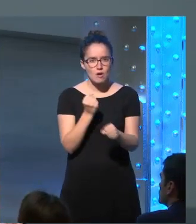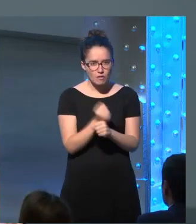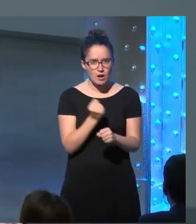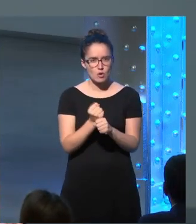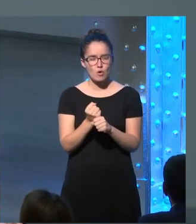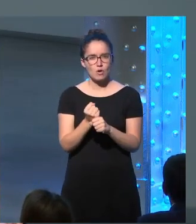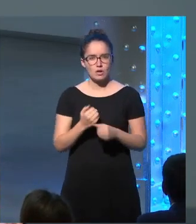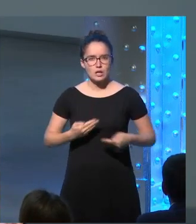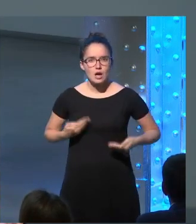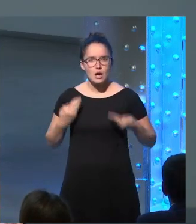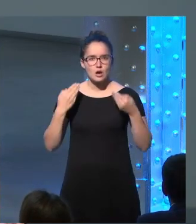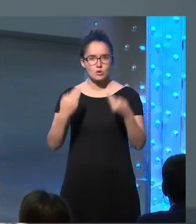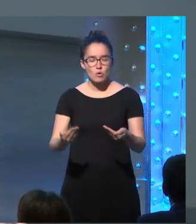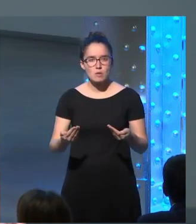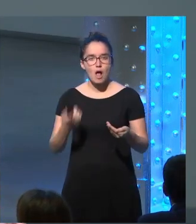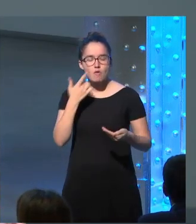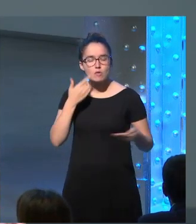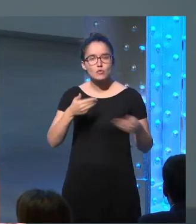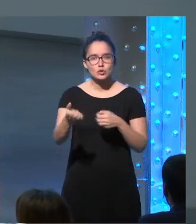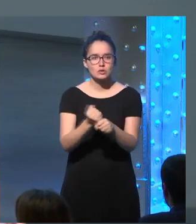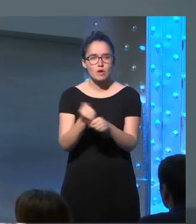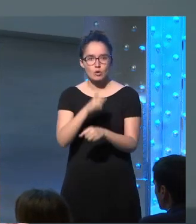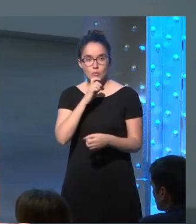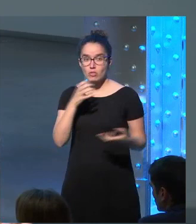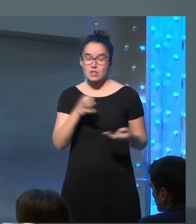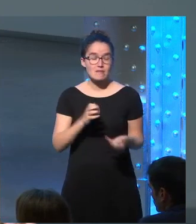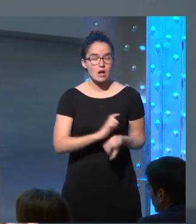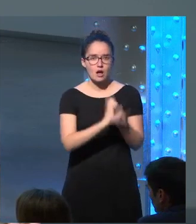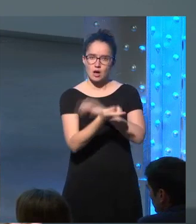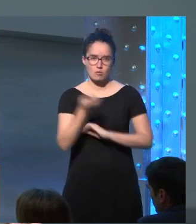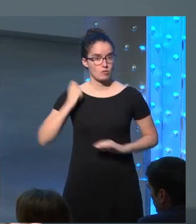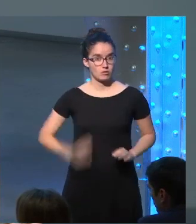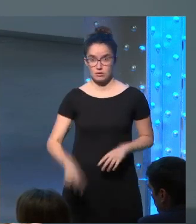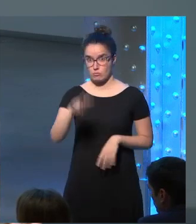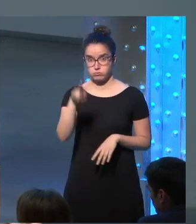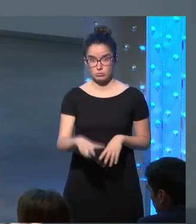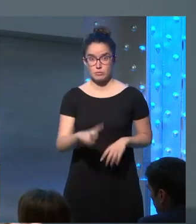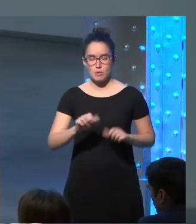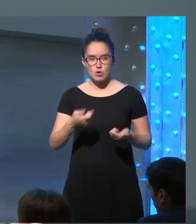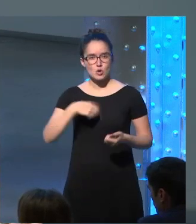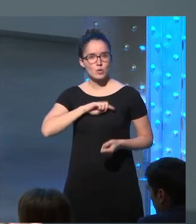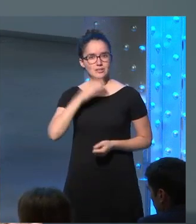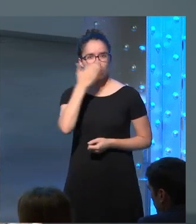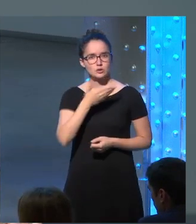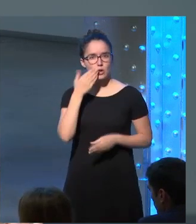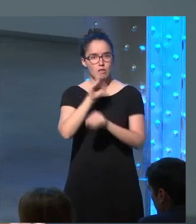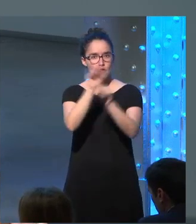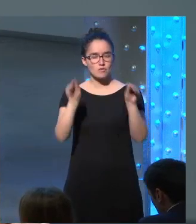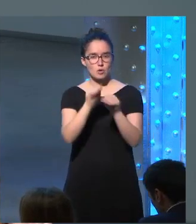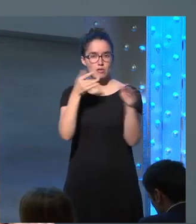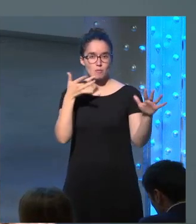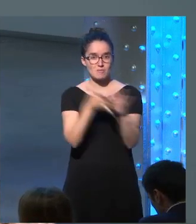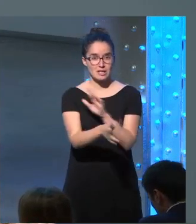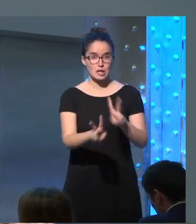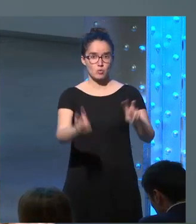come with us, to join us and look for a job. He, of course, had to change his profession.